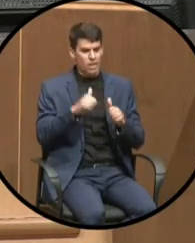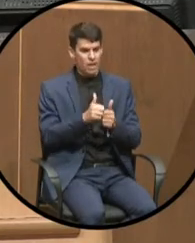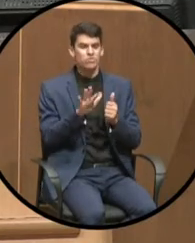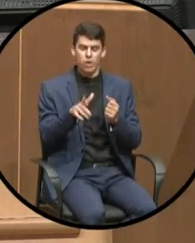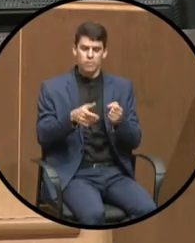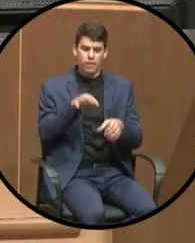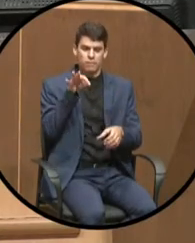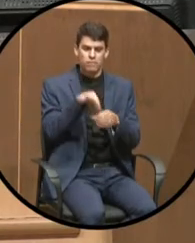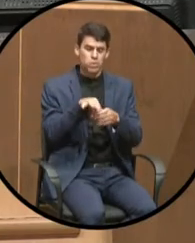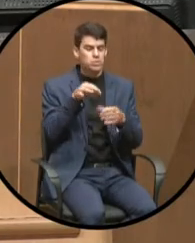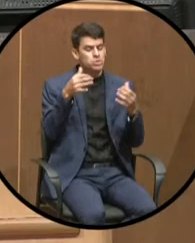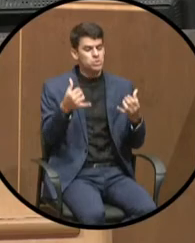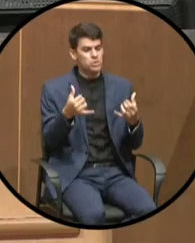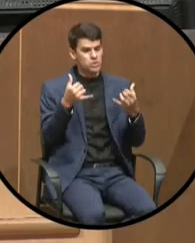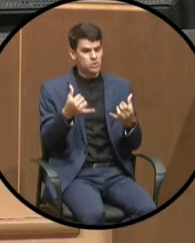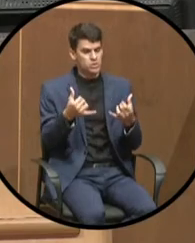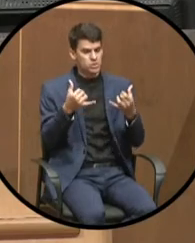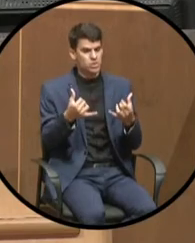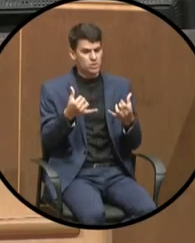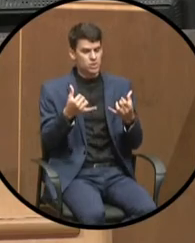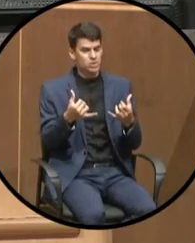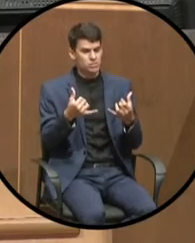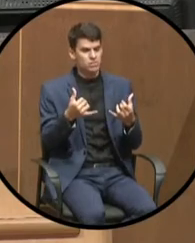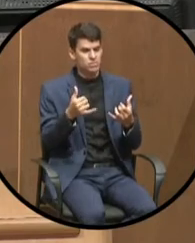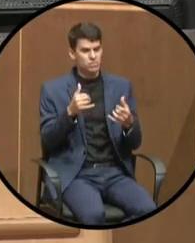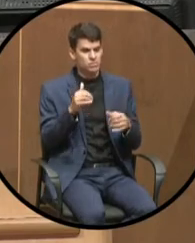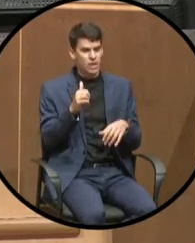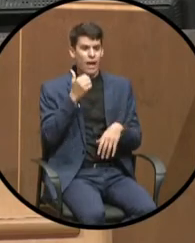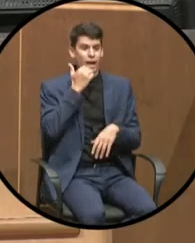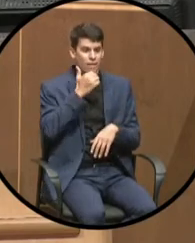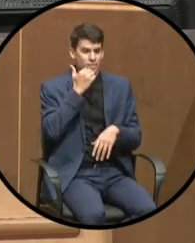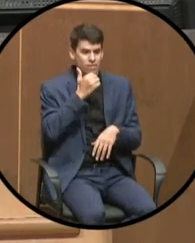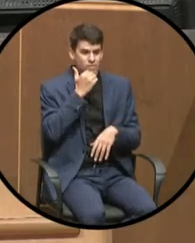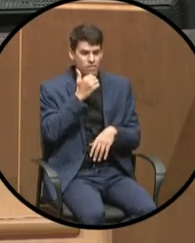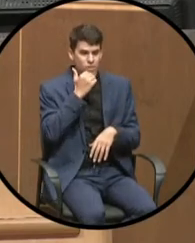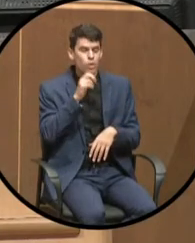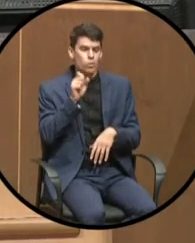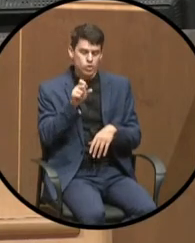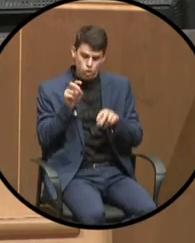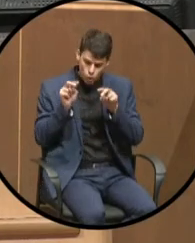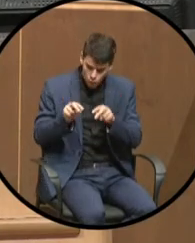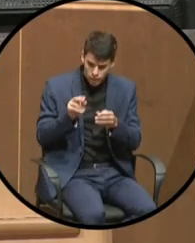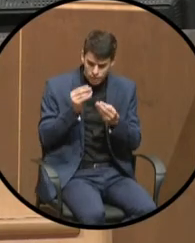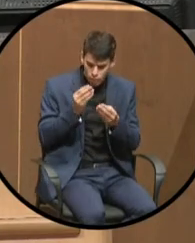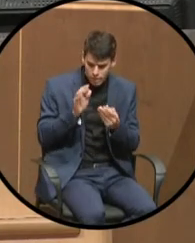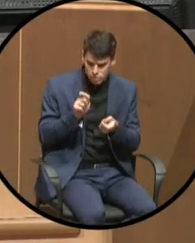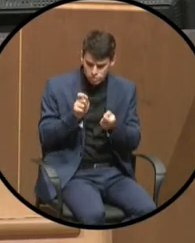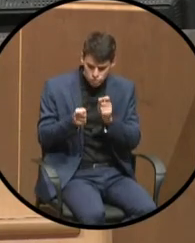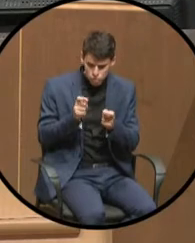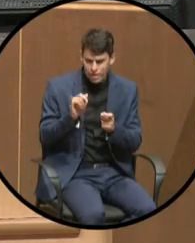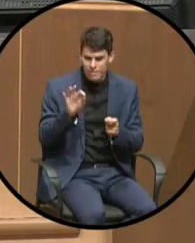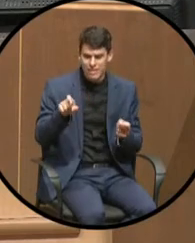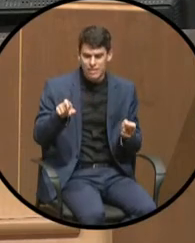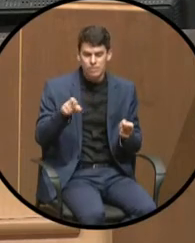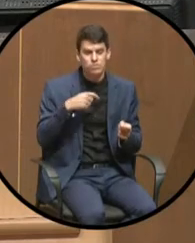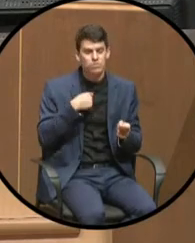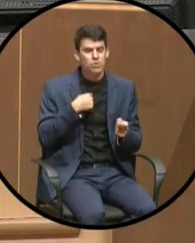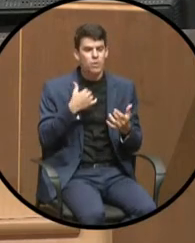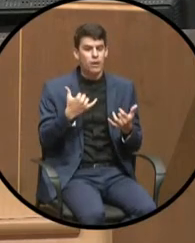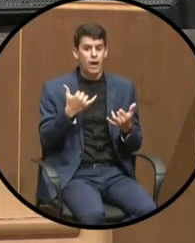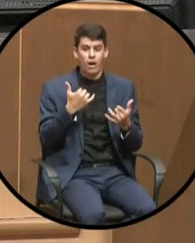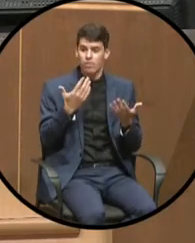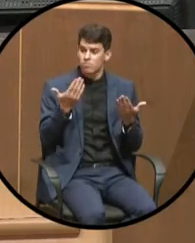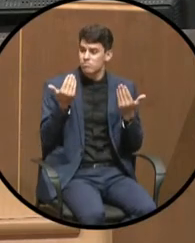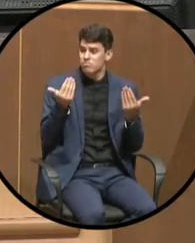I will vote for this today with the caveat that every day I think we don't need to look at the information. I will entertain